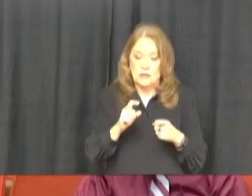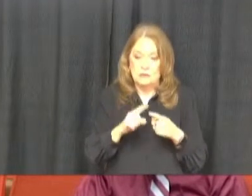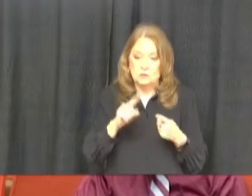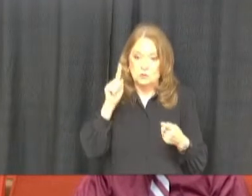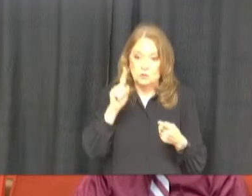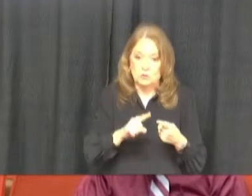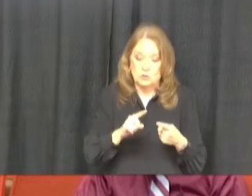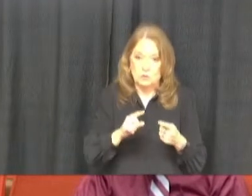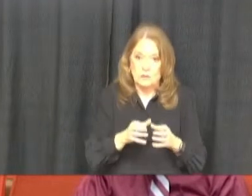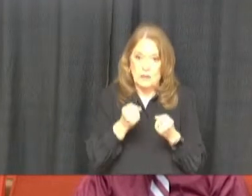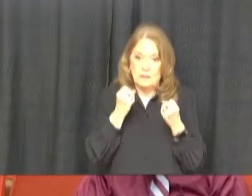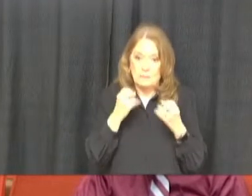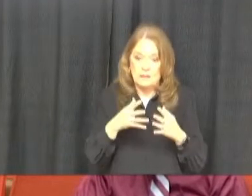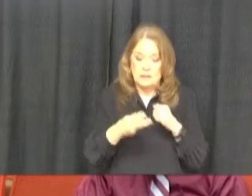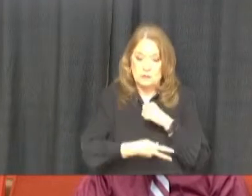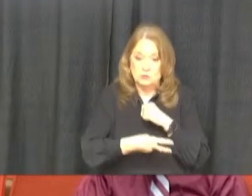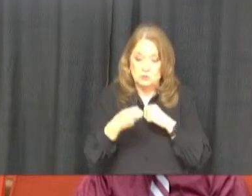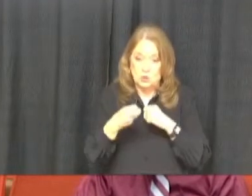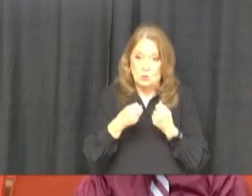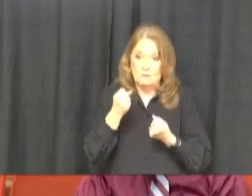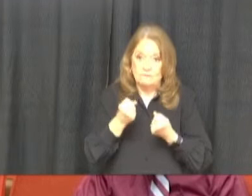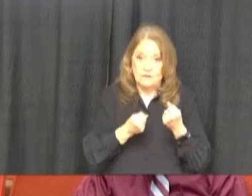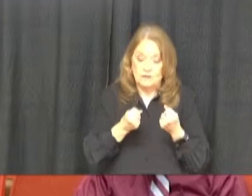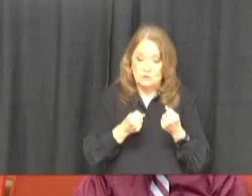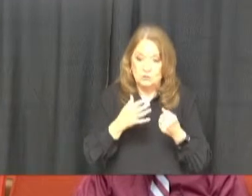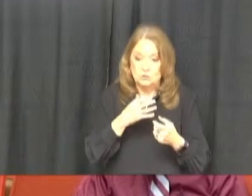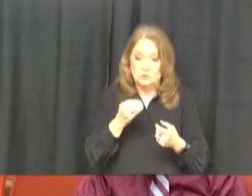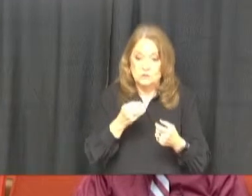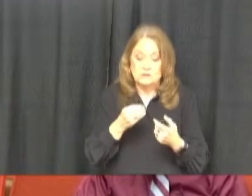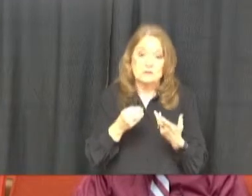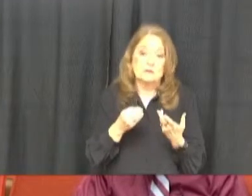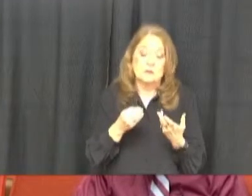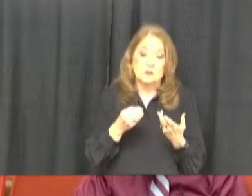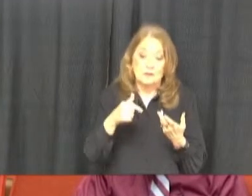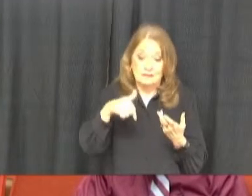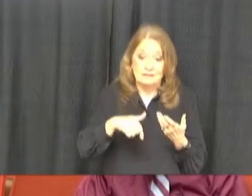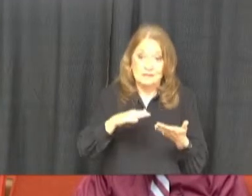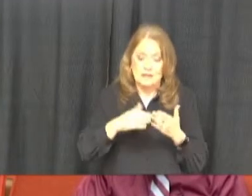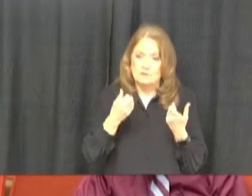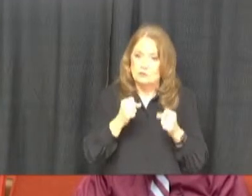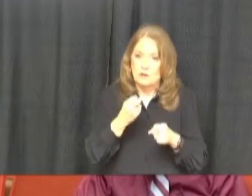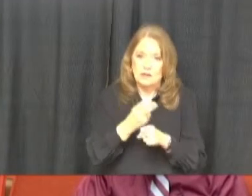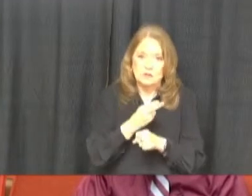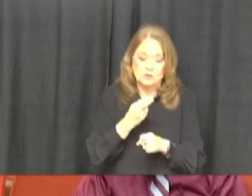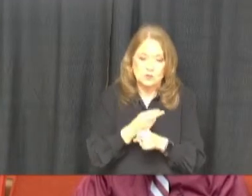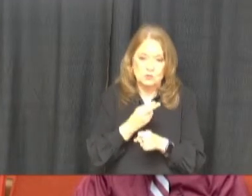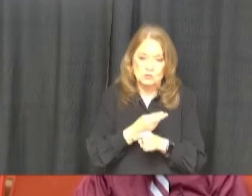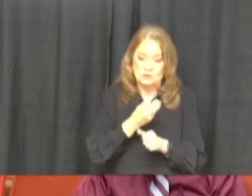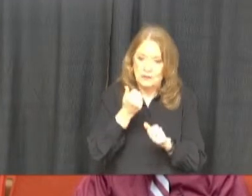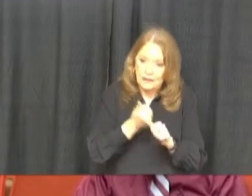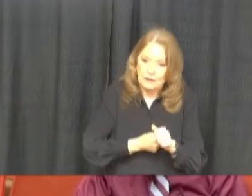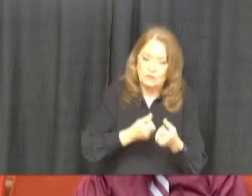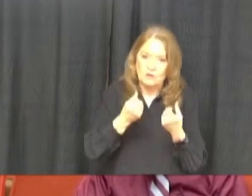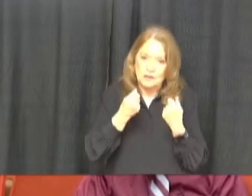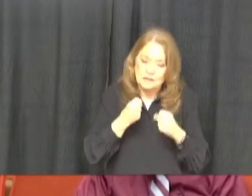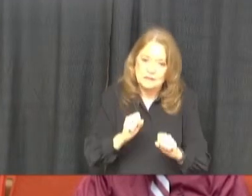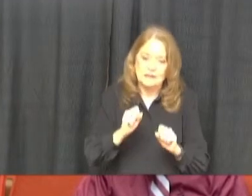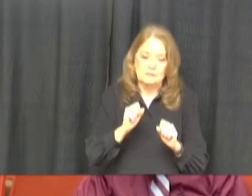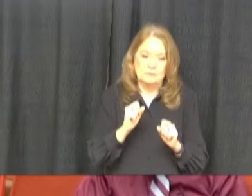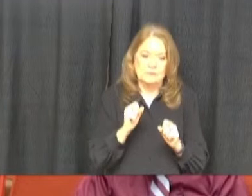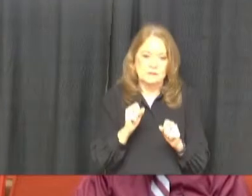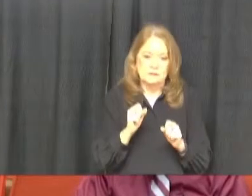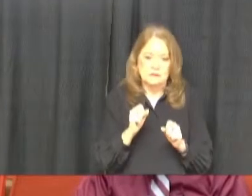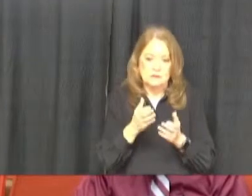the amount of stolen vehicles and vehicle burglaries in this town. I have tried to use every attempt